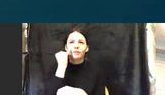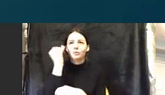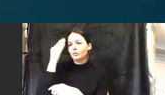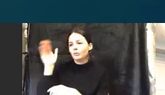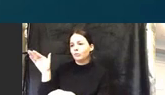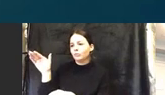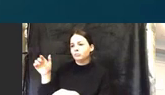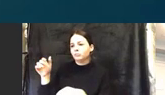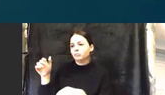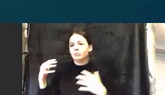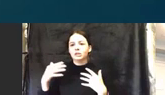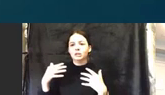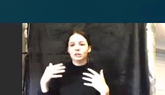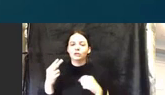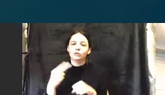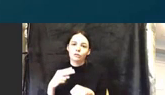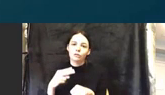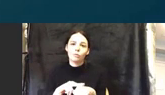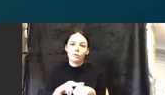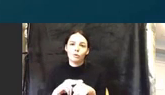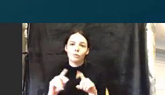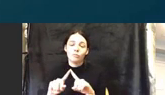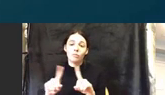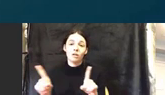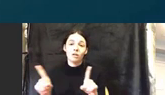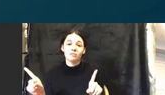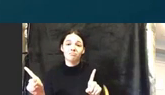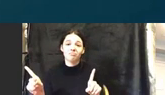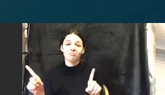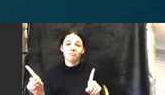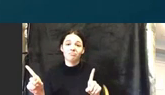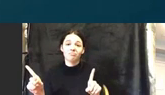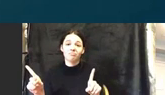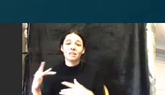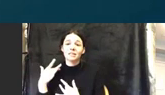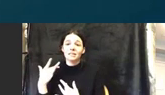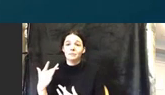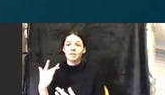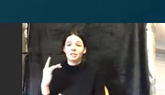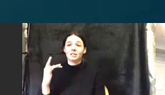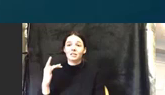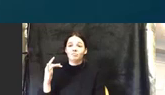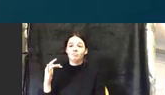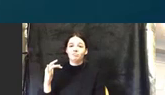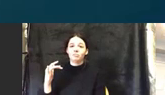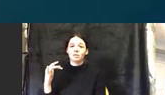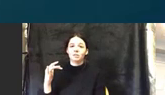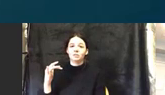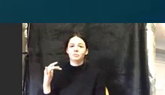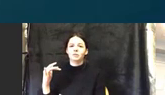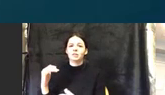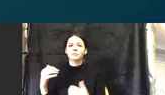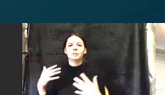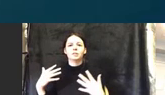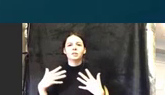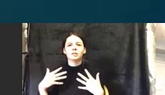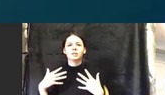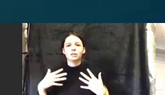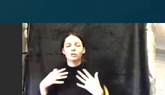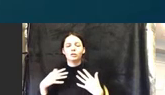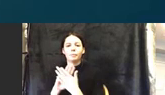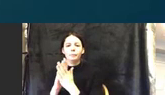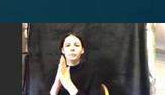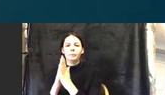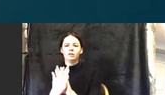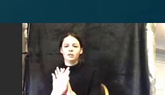But sometimes and oftentimes that fear of the unknown becomes hate.